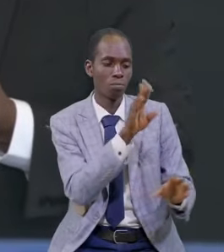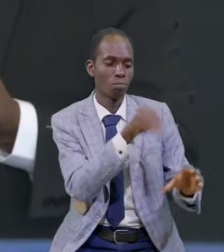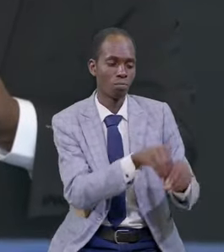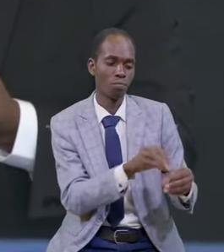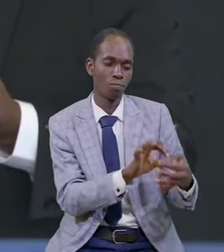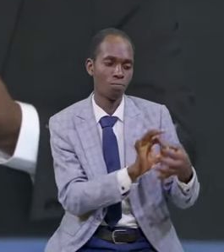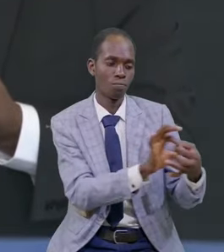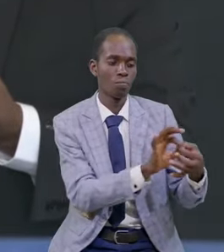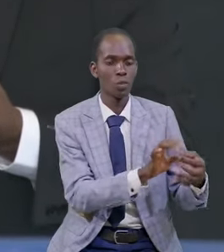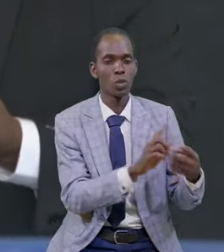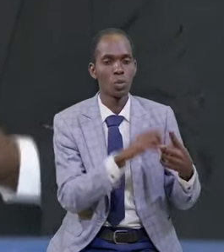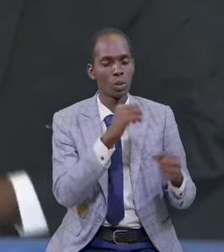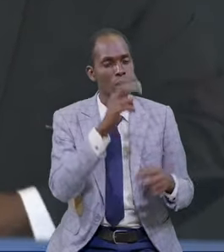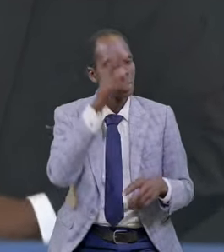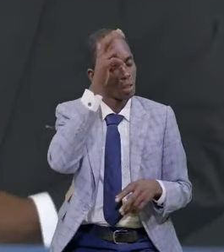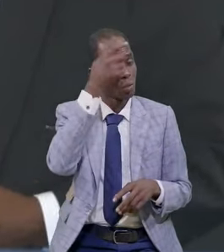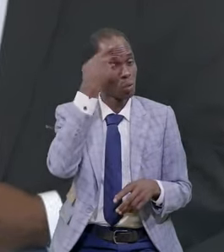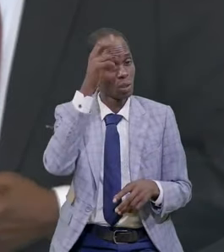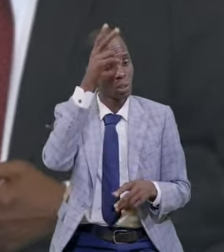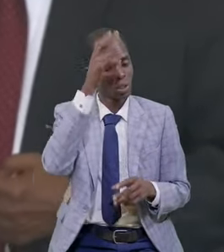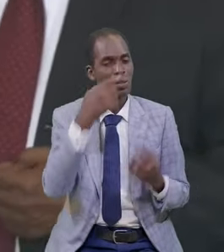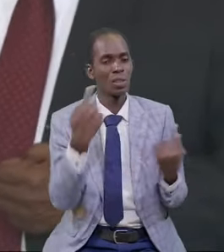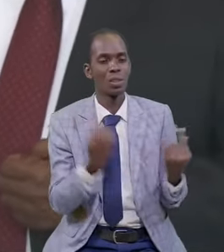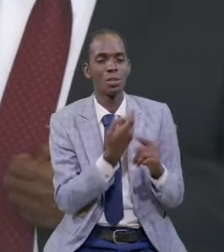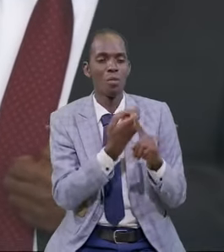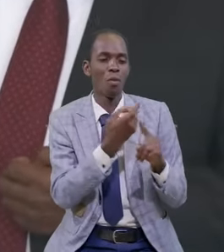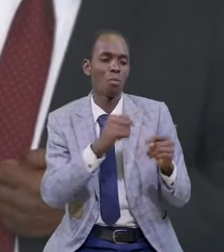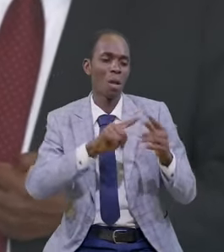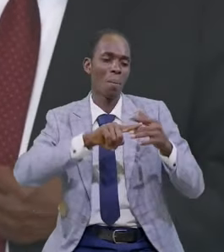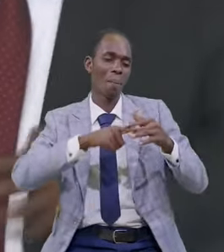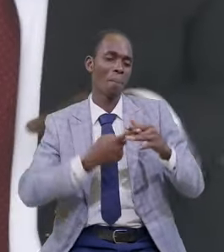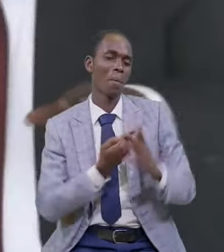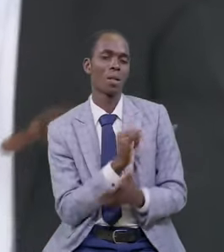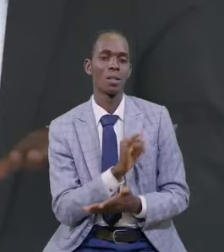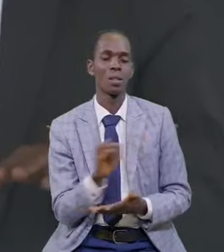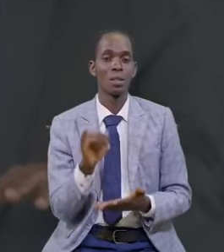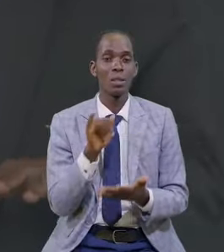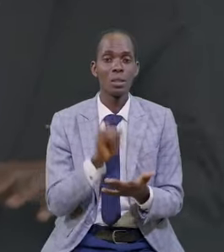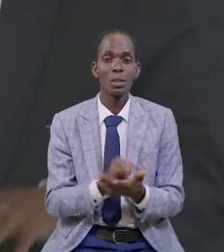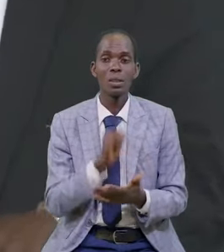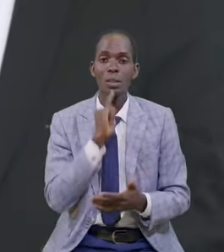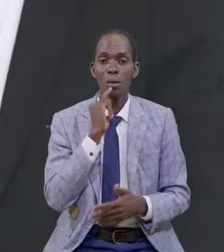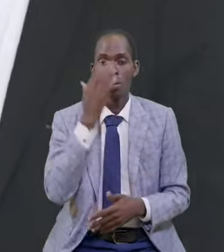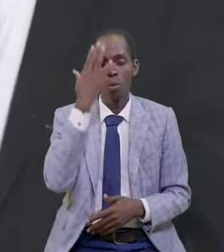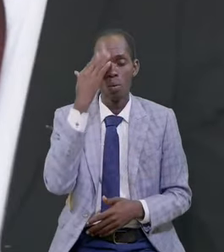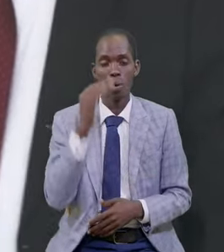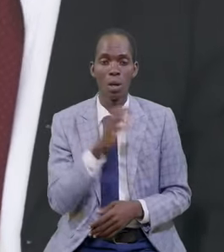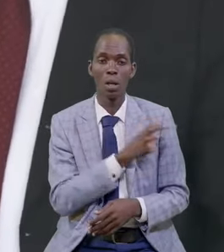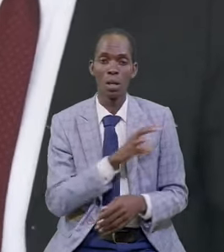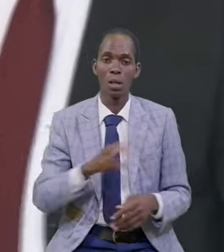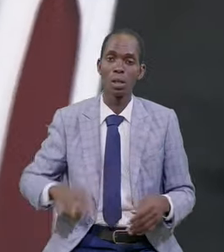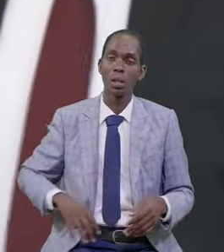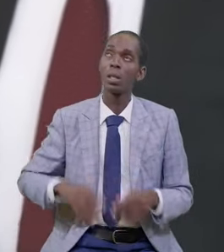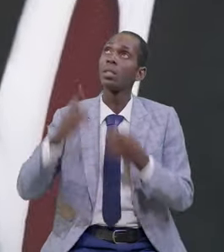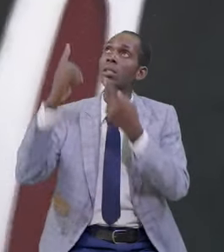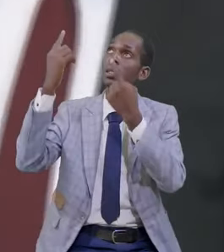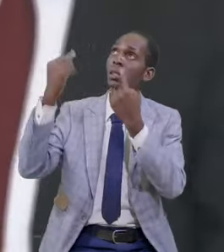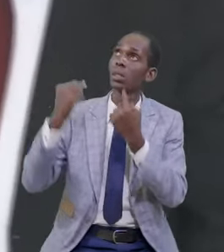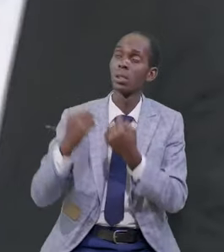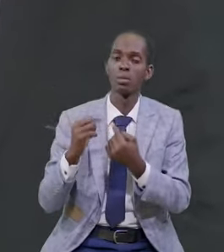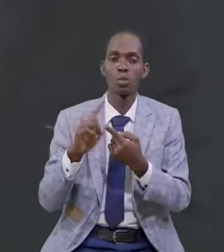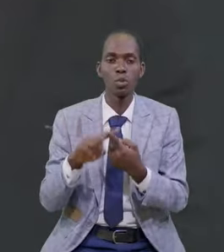purpose the Son of God was manifested that he might destroy the